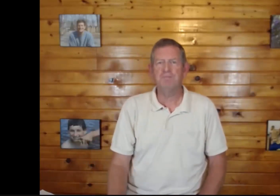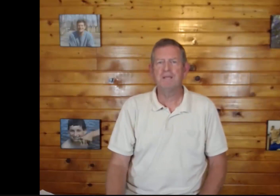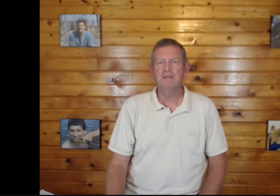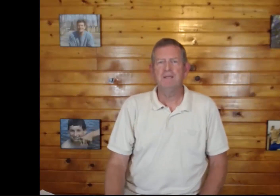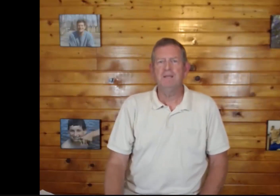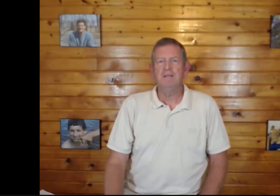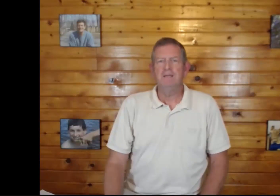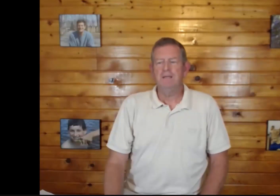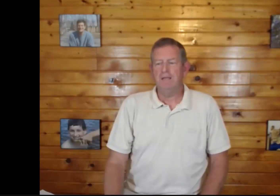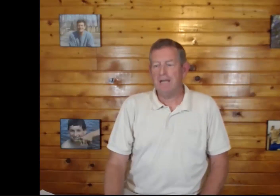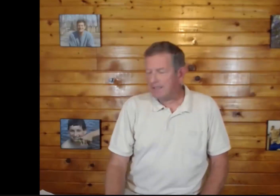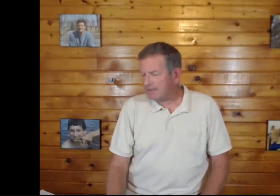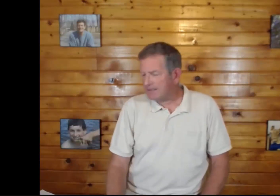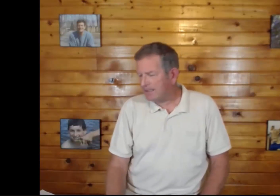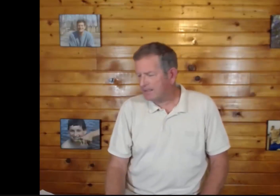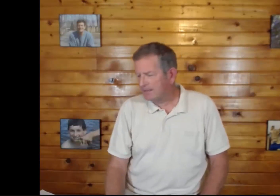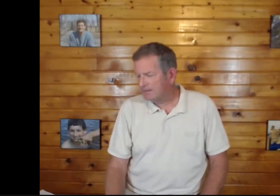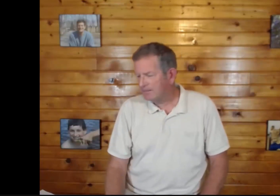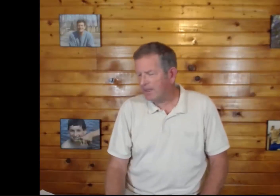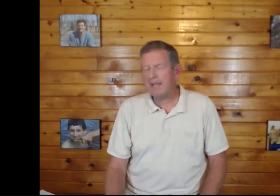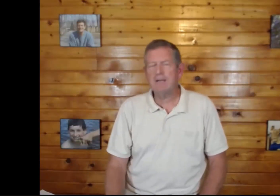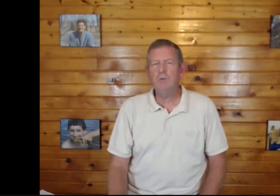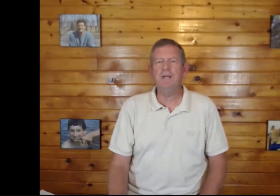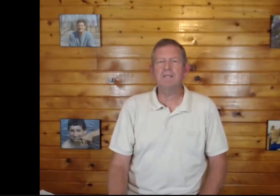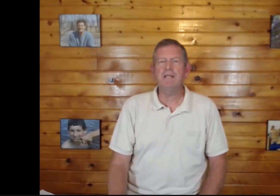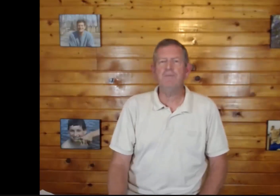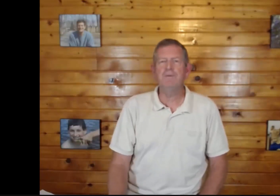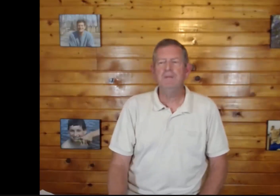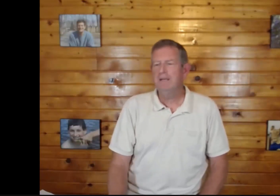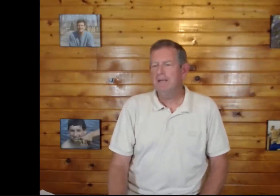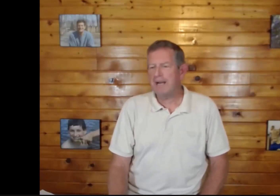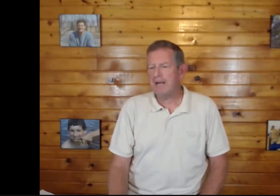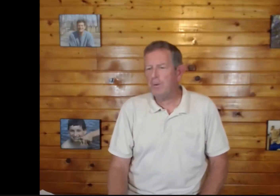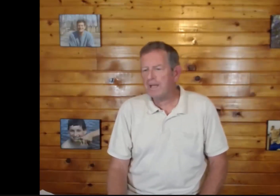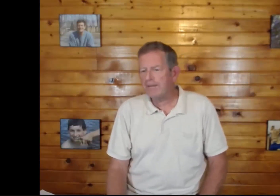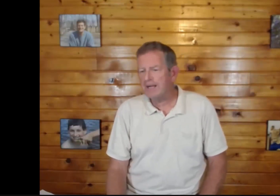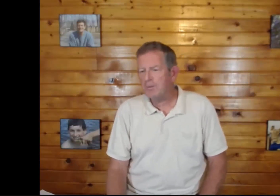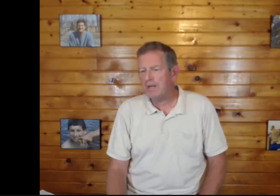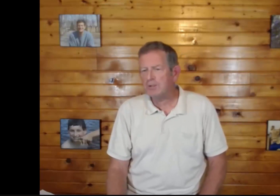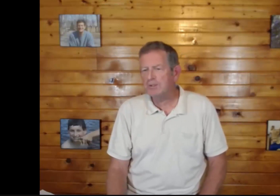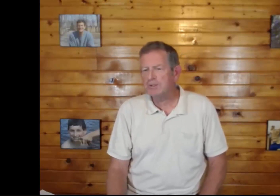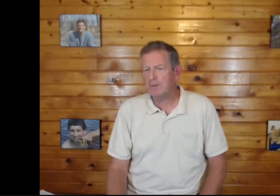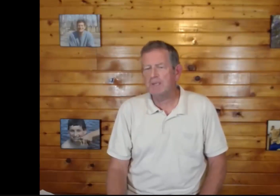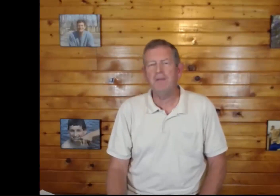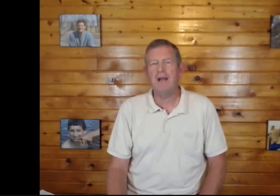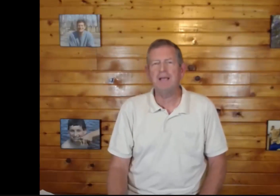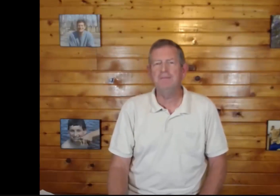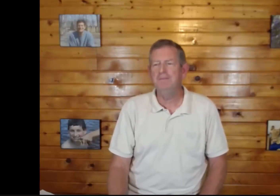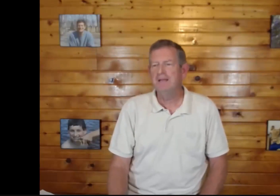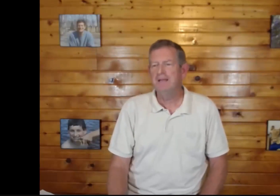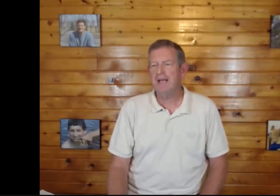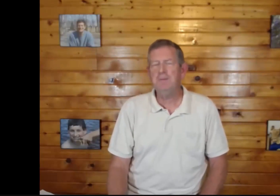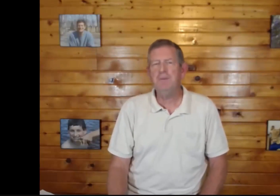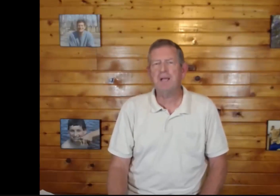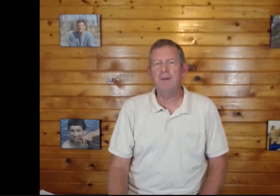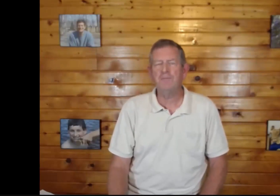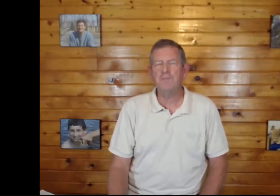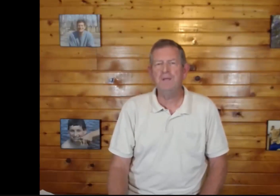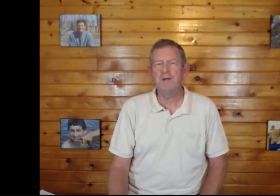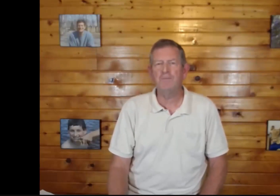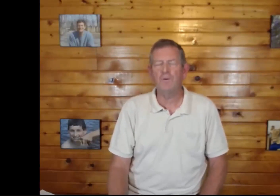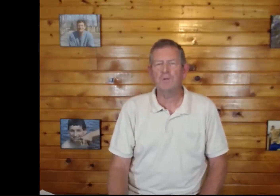me. I think that's it. Well, I got 2 minutes left. I don't think I've got any questions. Certainly none that I can pick